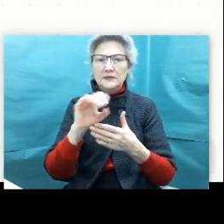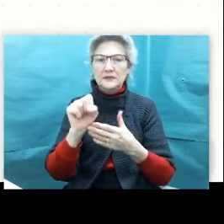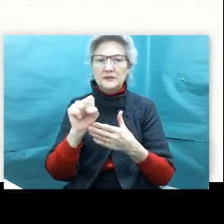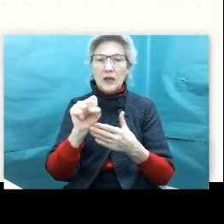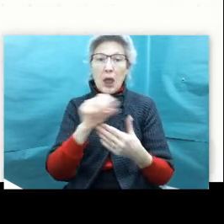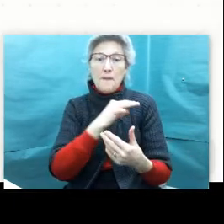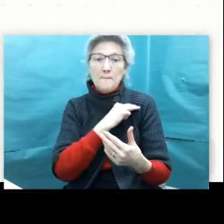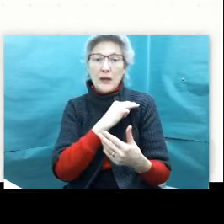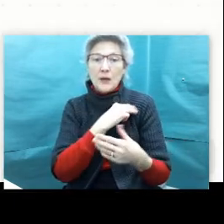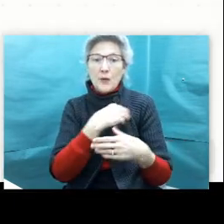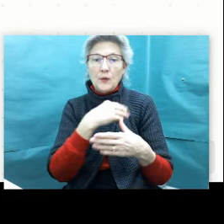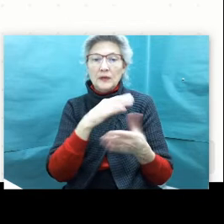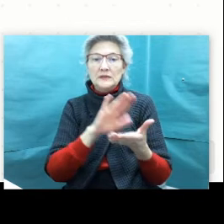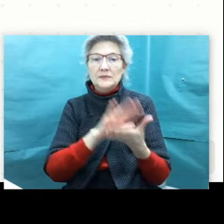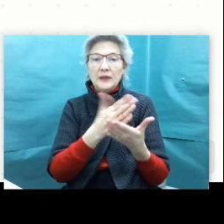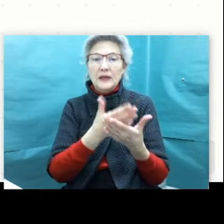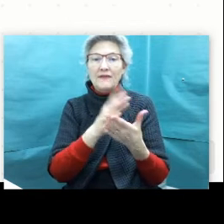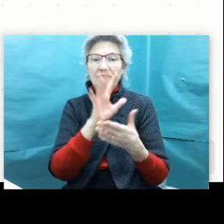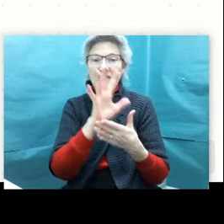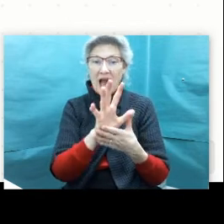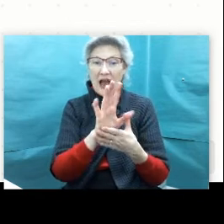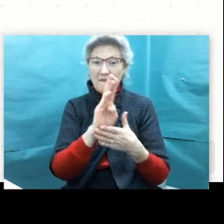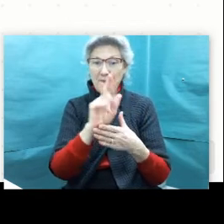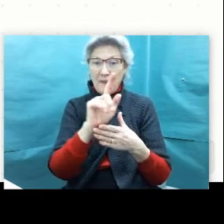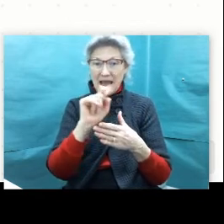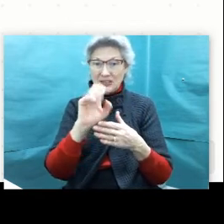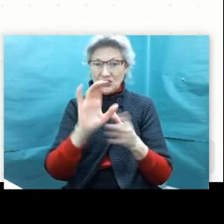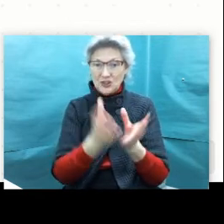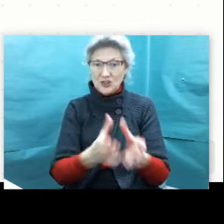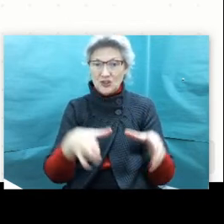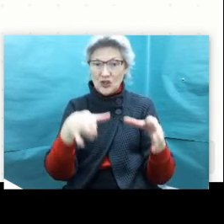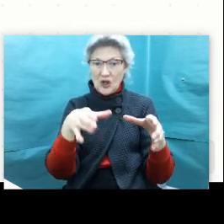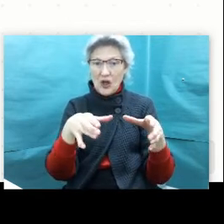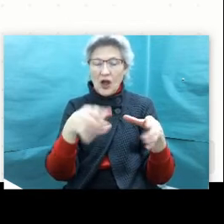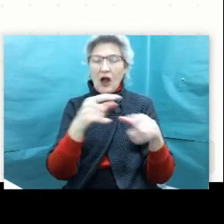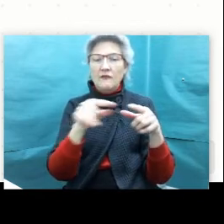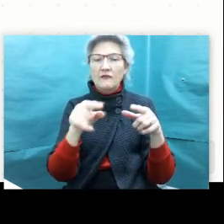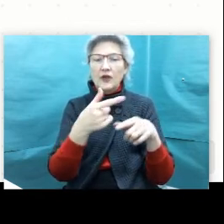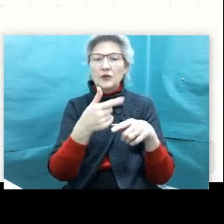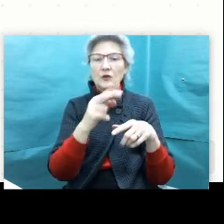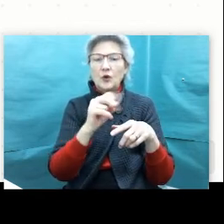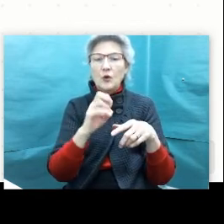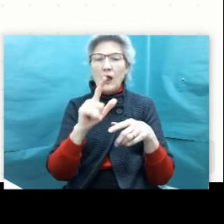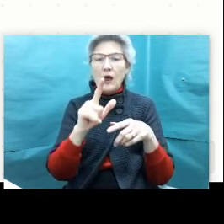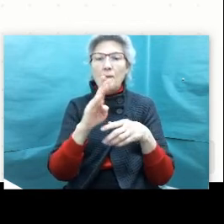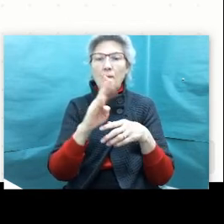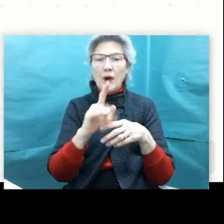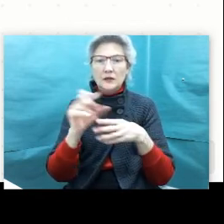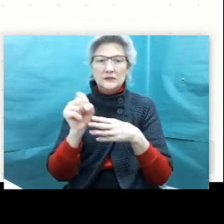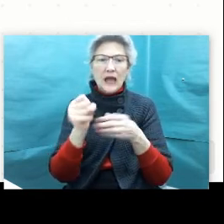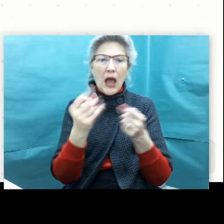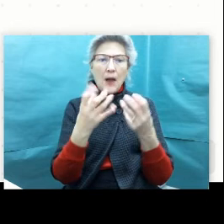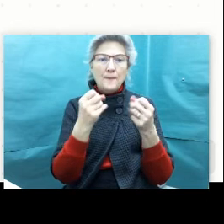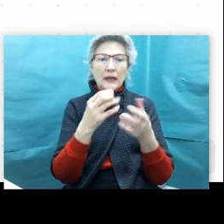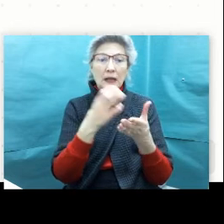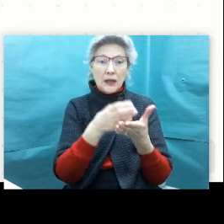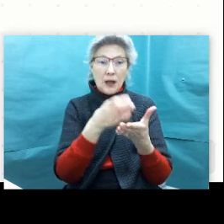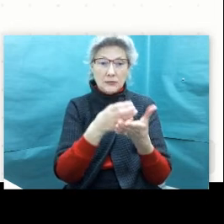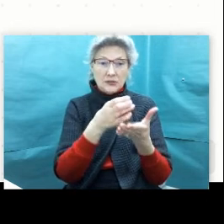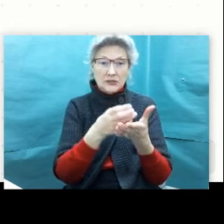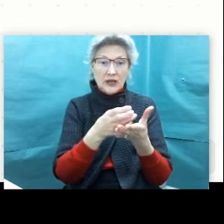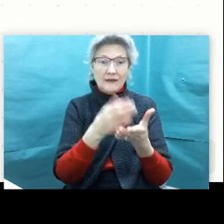many cups of chopped almonds does she need? Show a visual representation and write an equation to solve this problem.